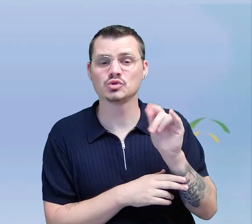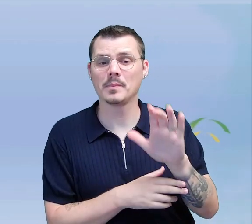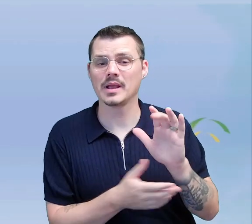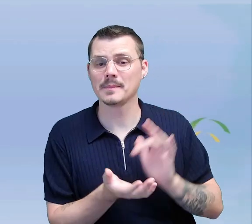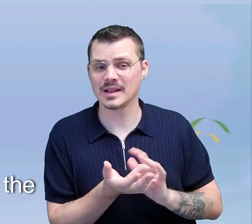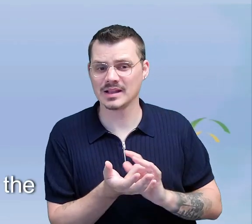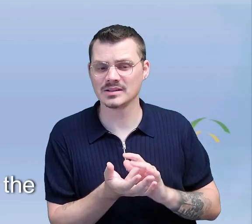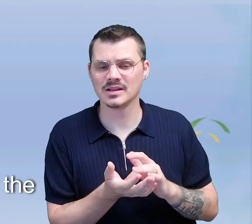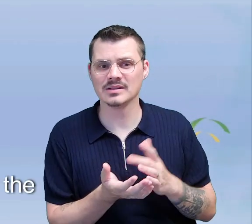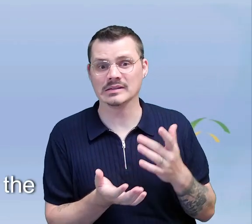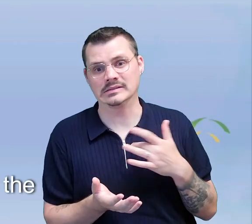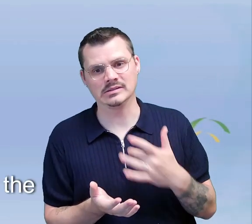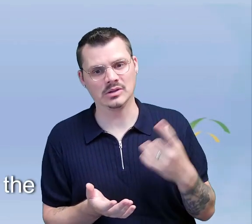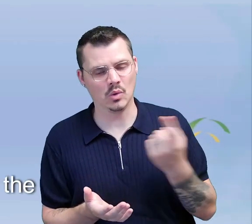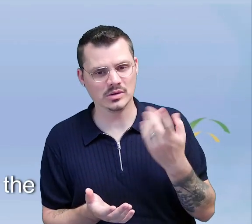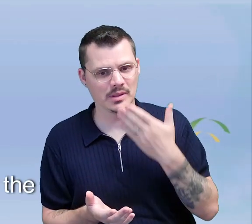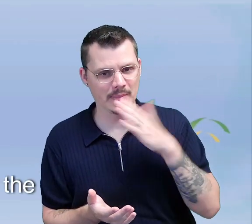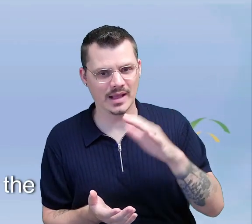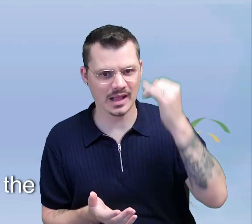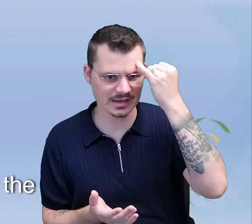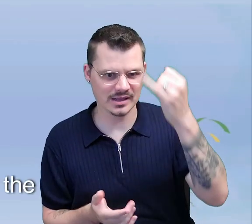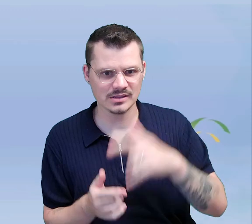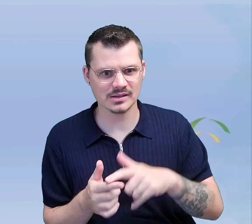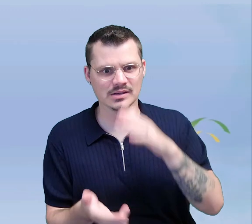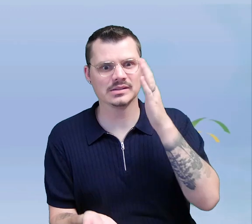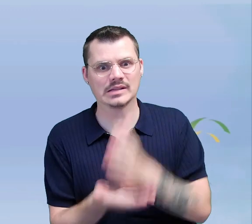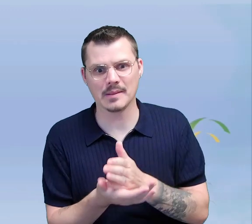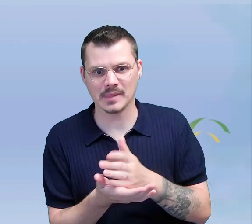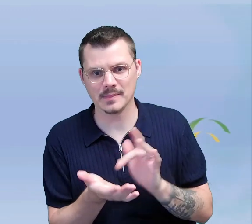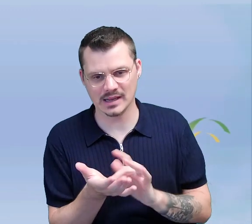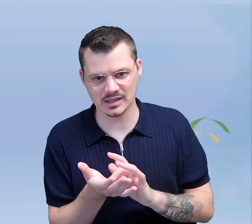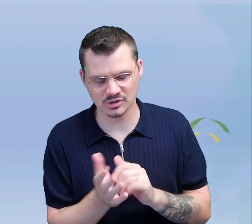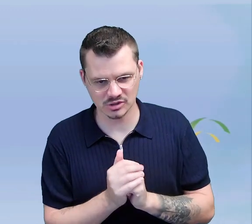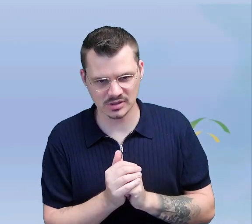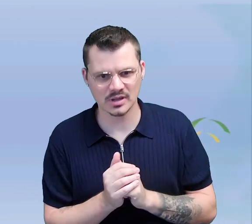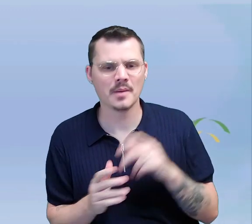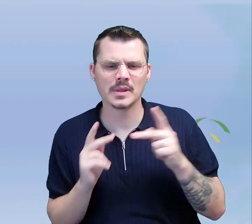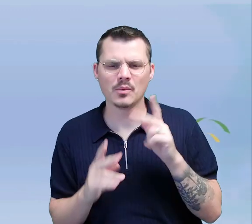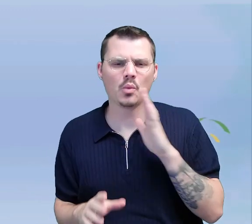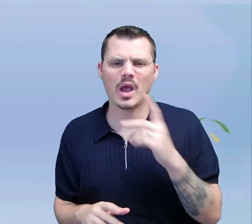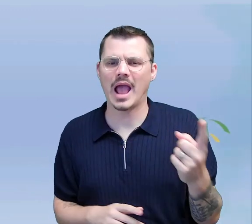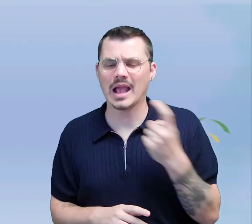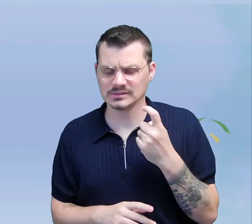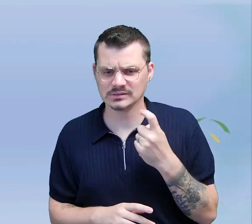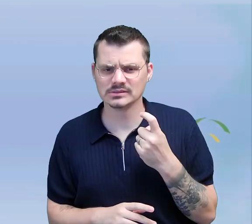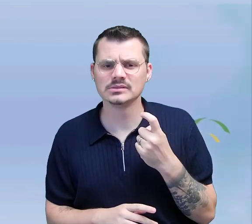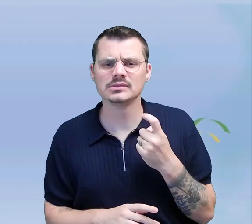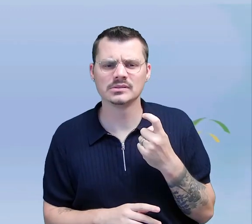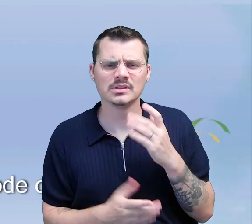medication, it's almost always a bad idea to stop the medicine. People will ask